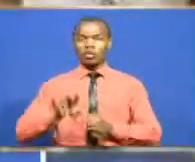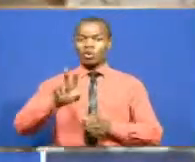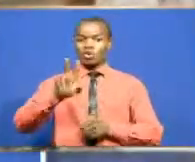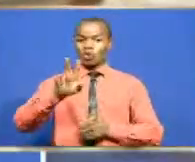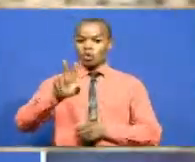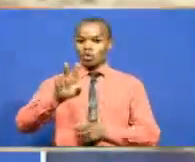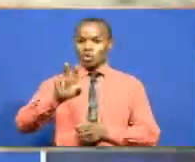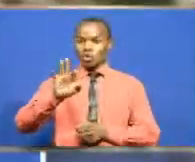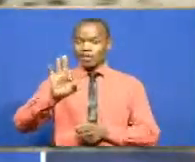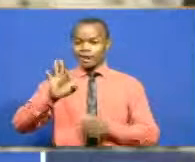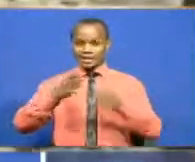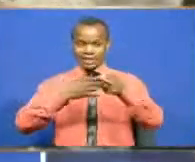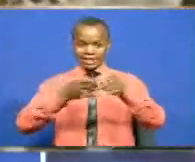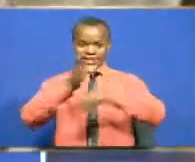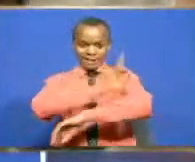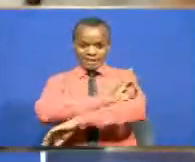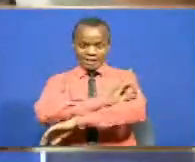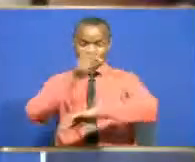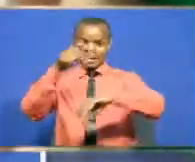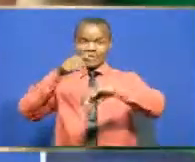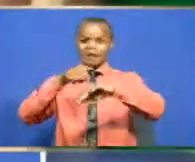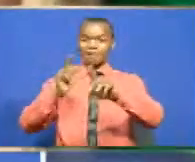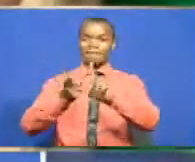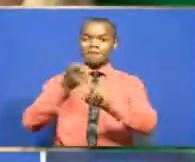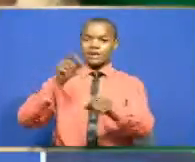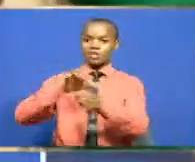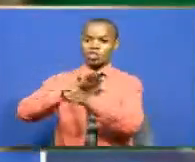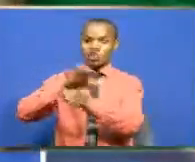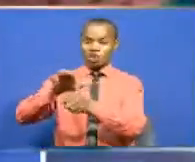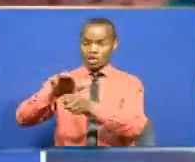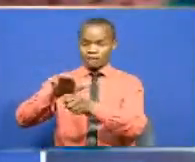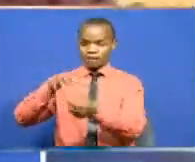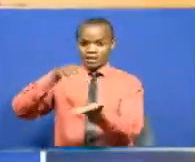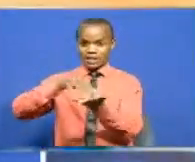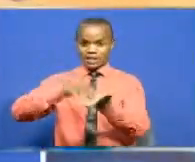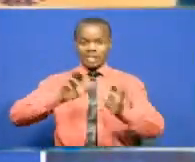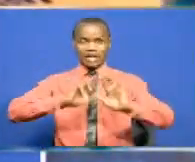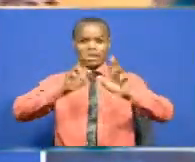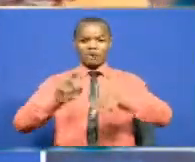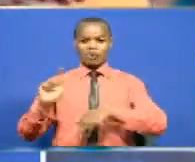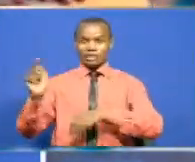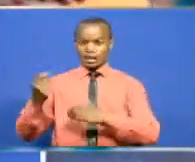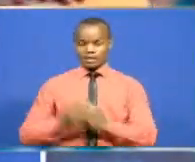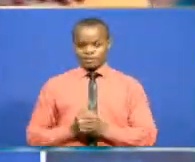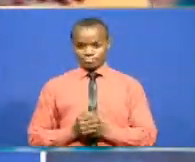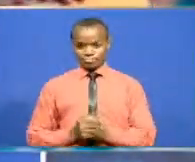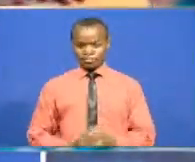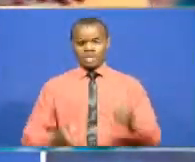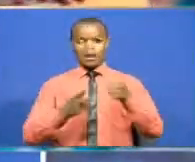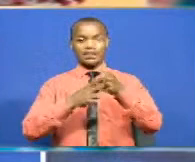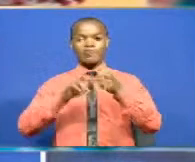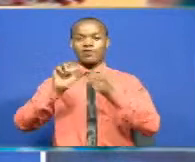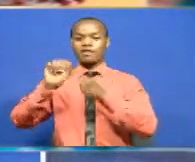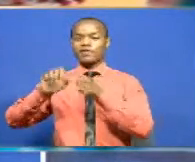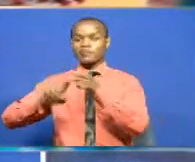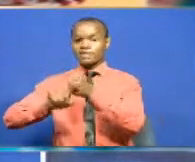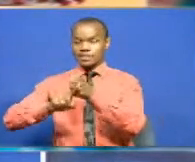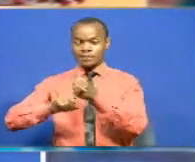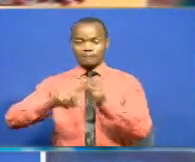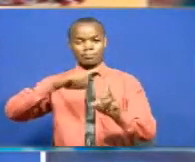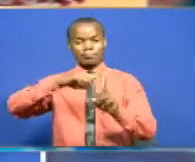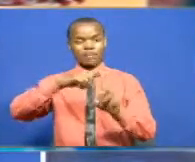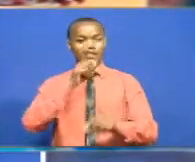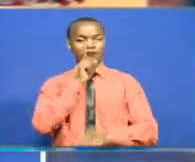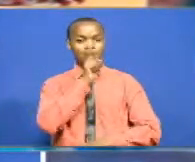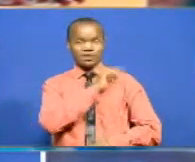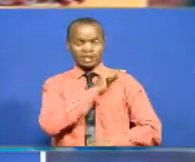239th day since the first COVID-19 case was confirmed in the country, 756 people have tested positive from the